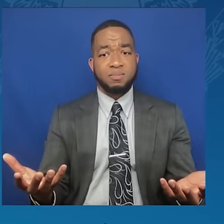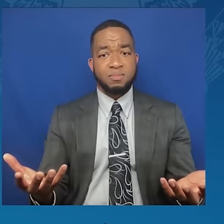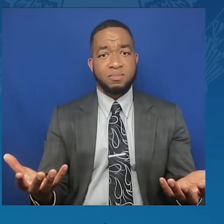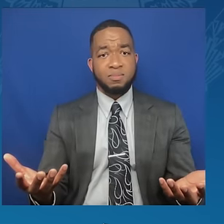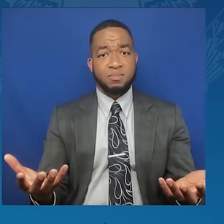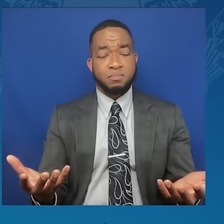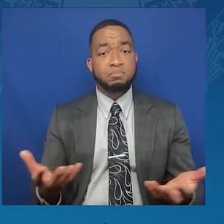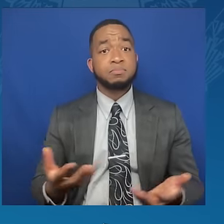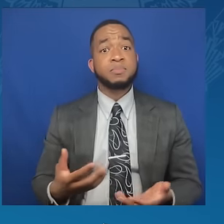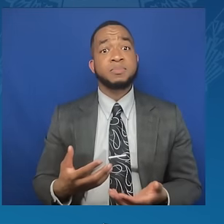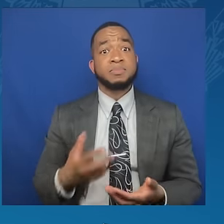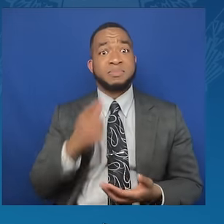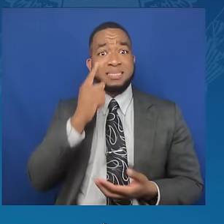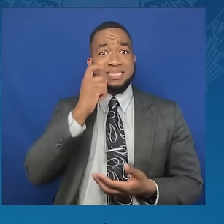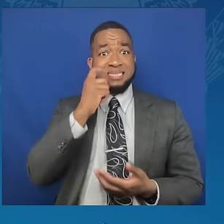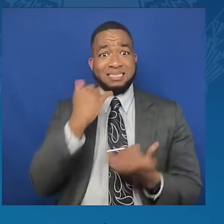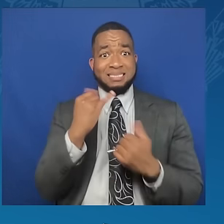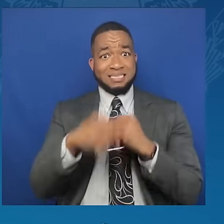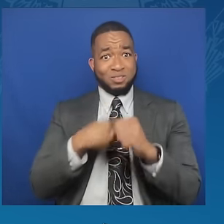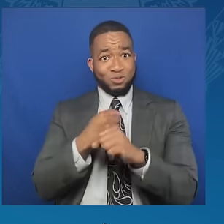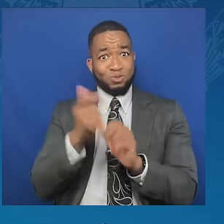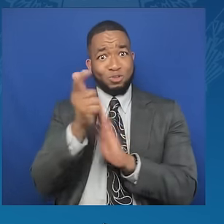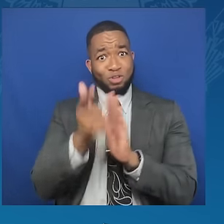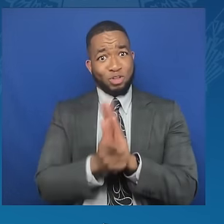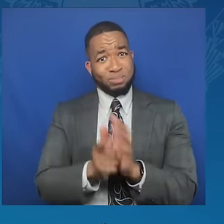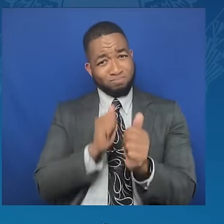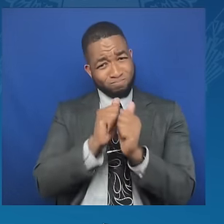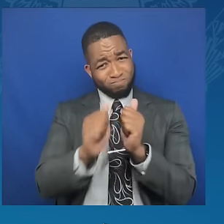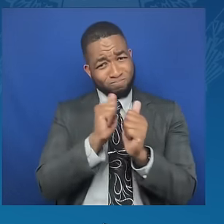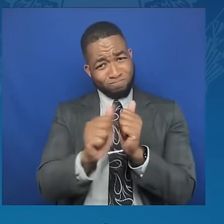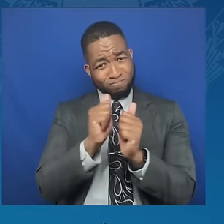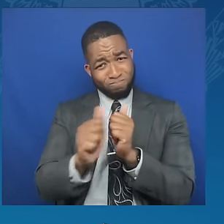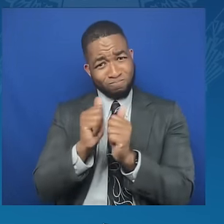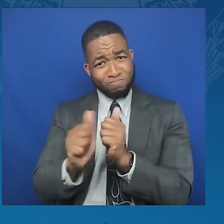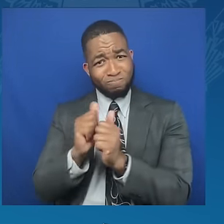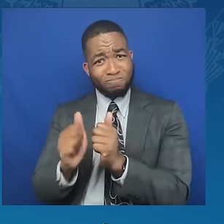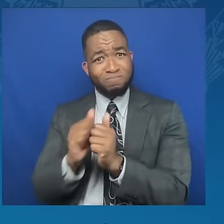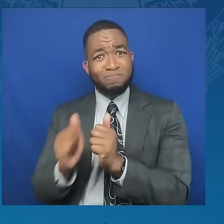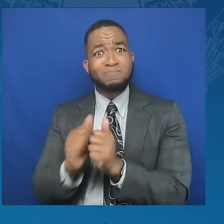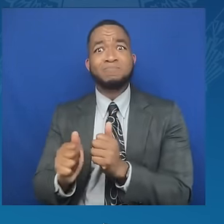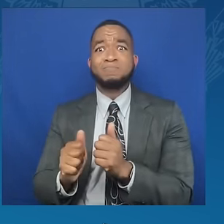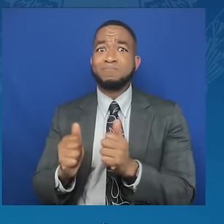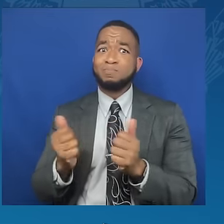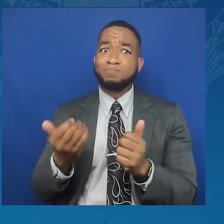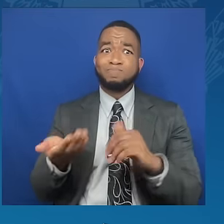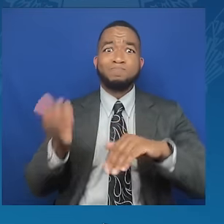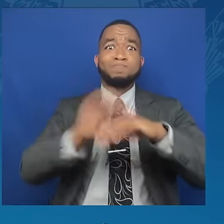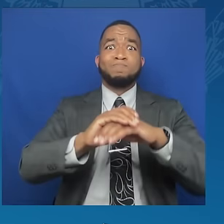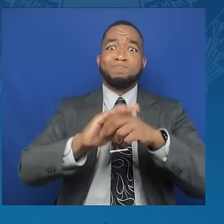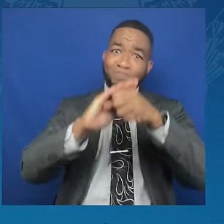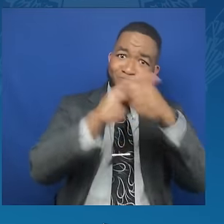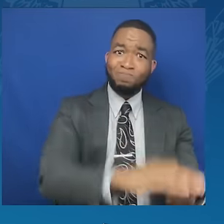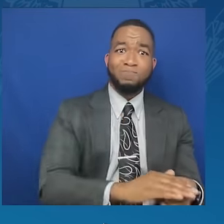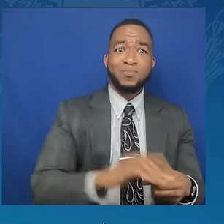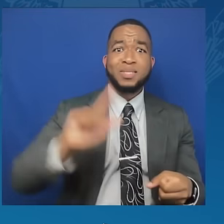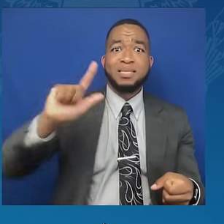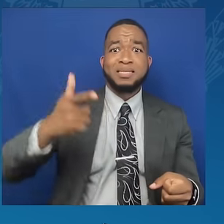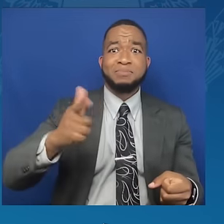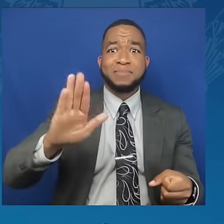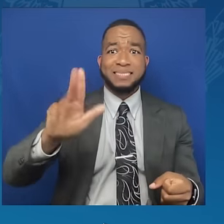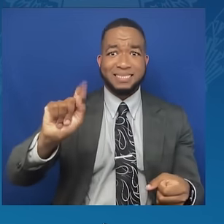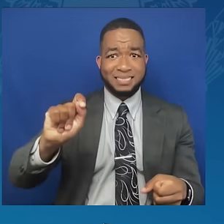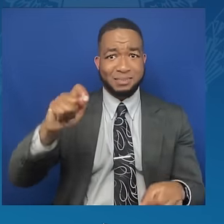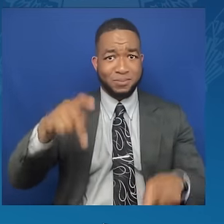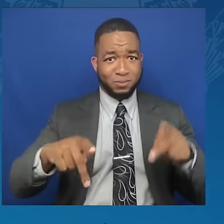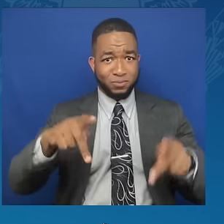targeting LGBTQ people. Freedom. That every person in our nation has the freedom to